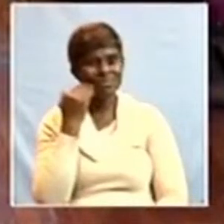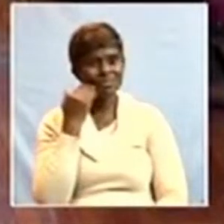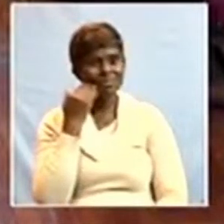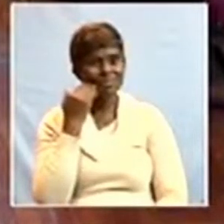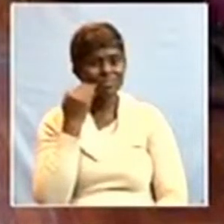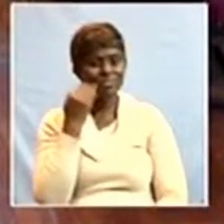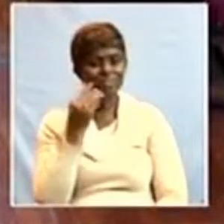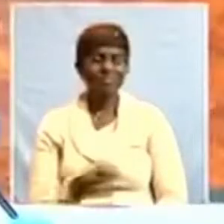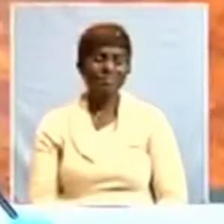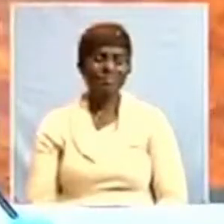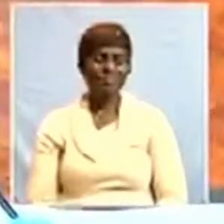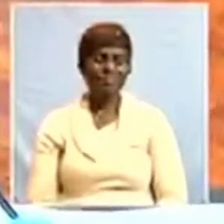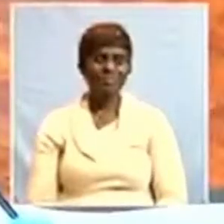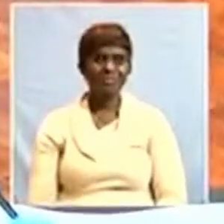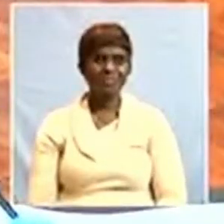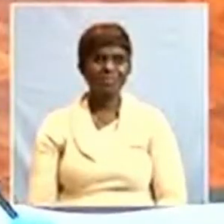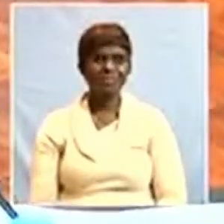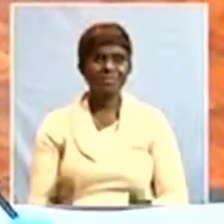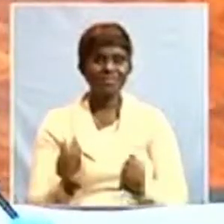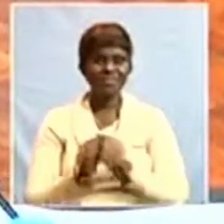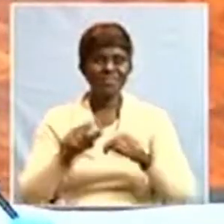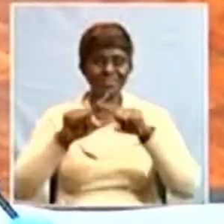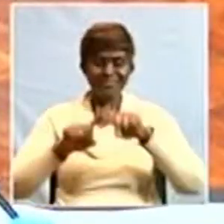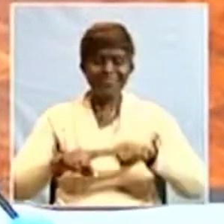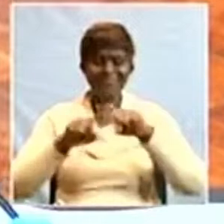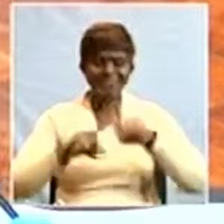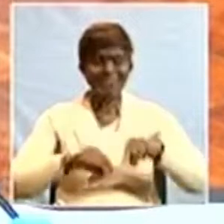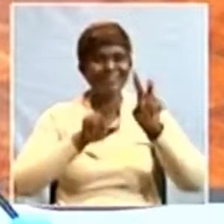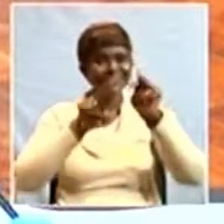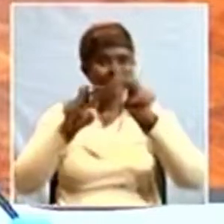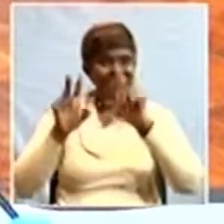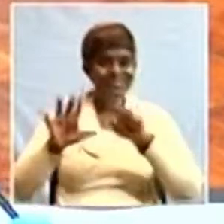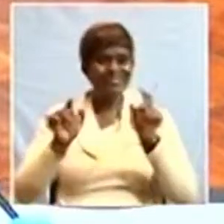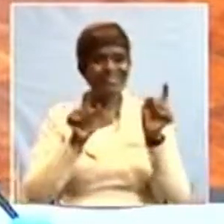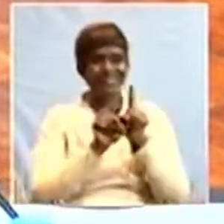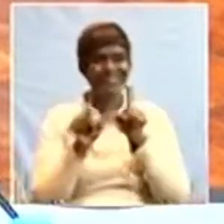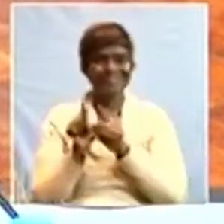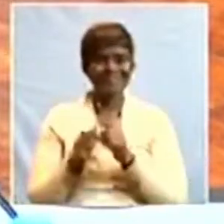Depending on the situation, and also depending on the supervisor also.